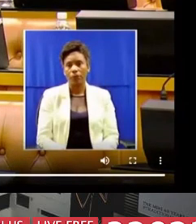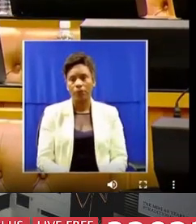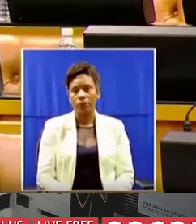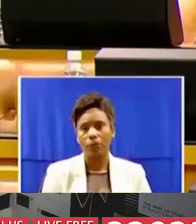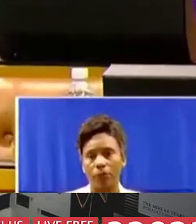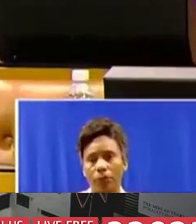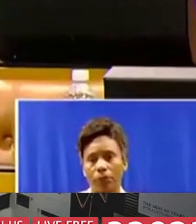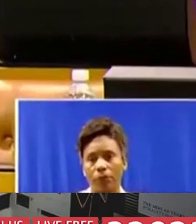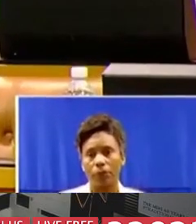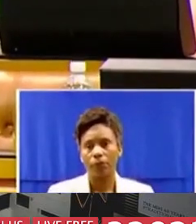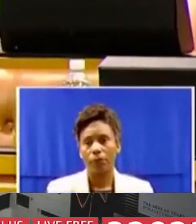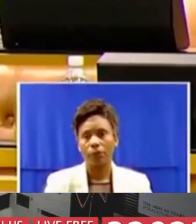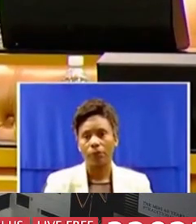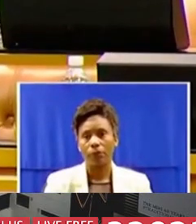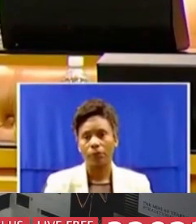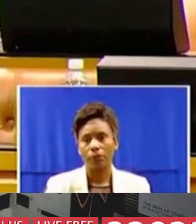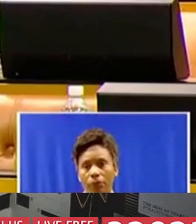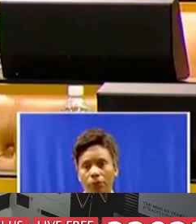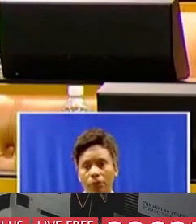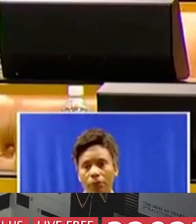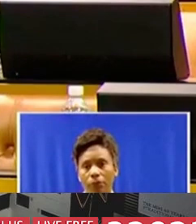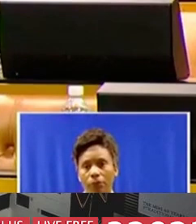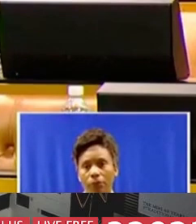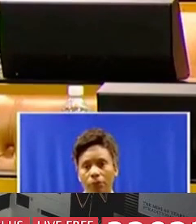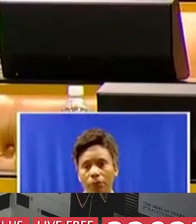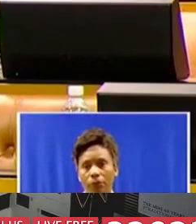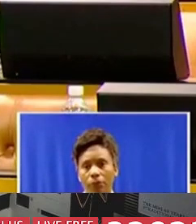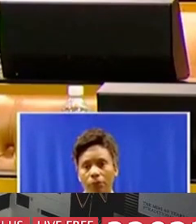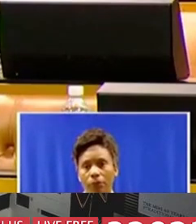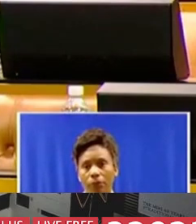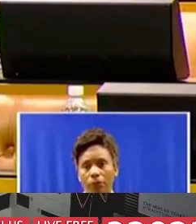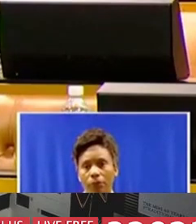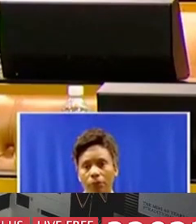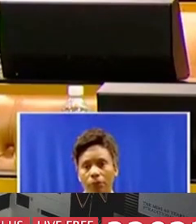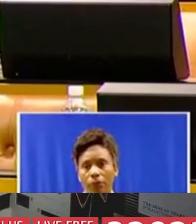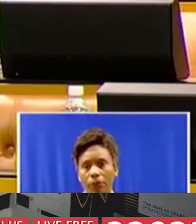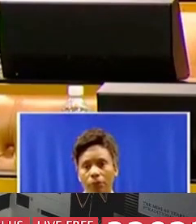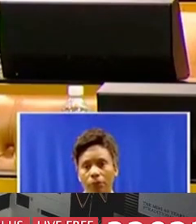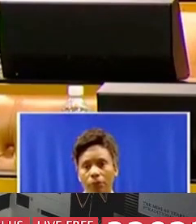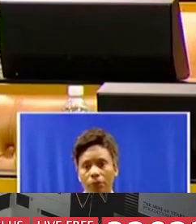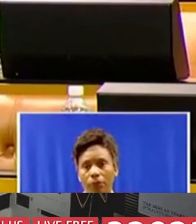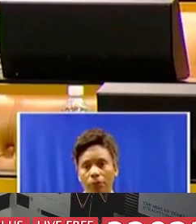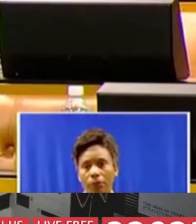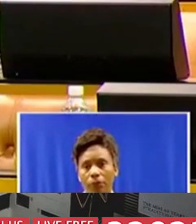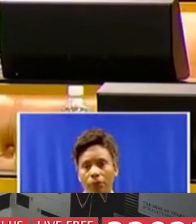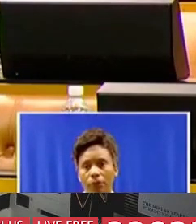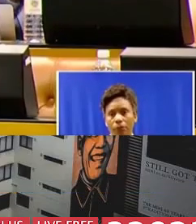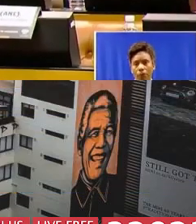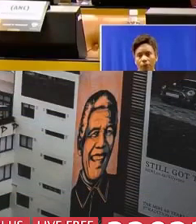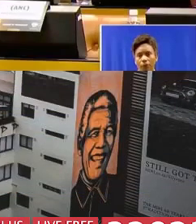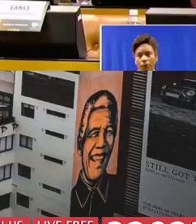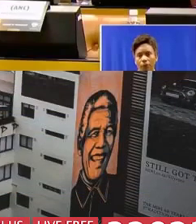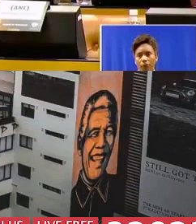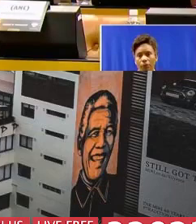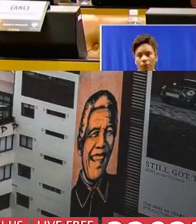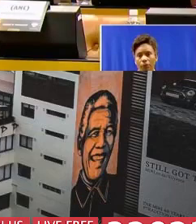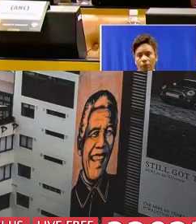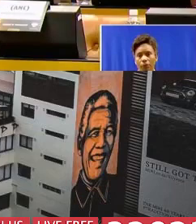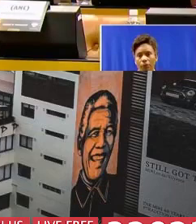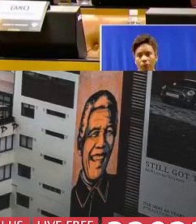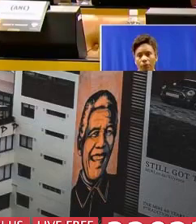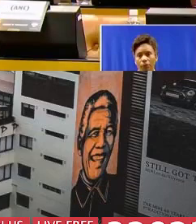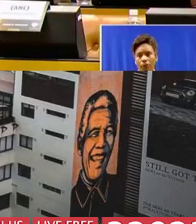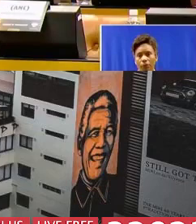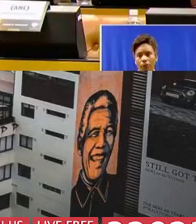So he's laughing because he knows that he has to get them to clap by encouraging it. And what he gets back